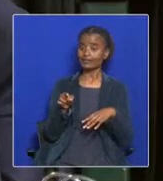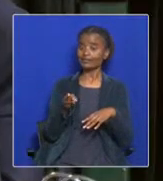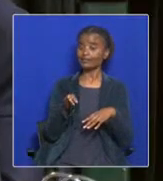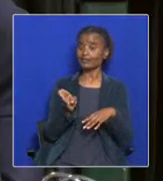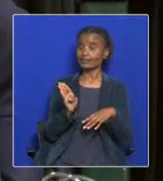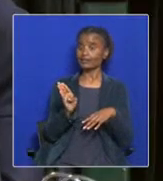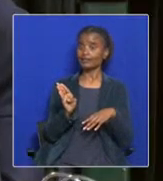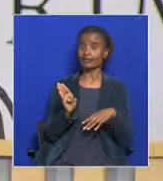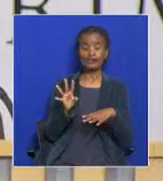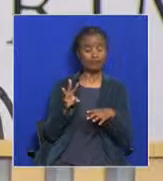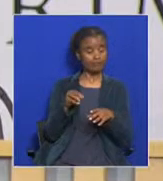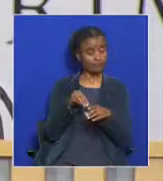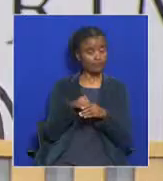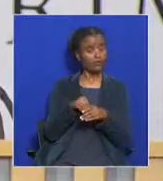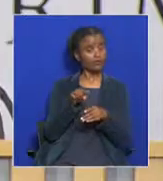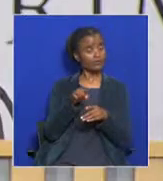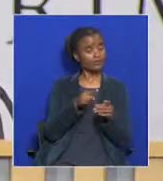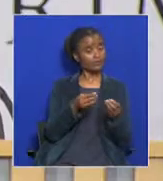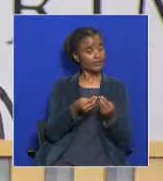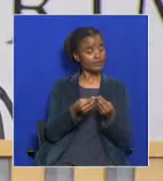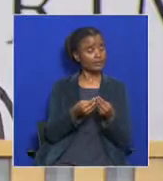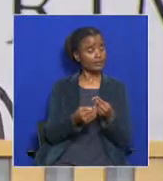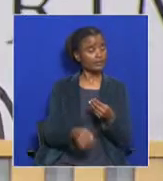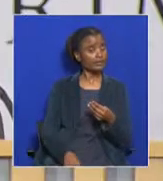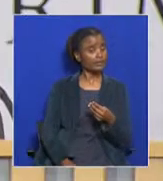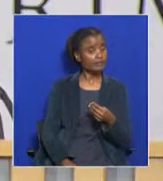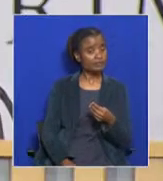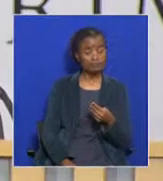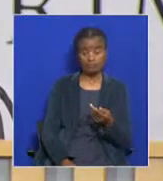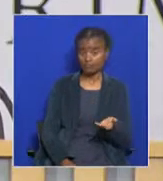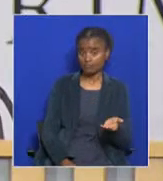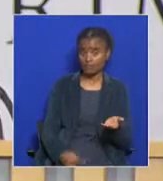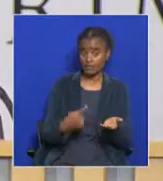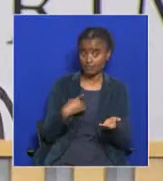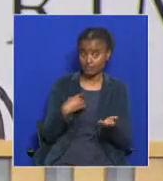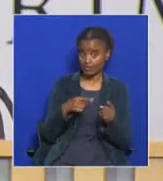this sort of thing. Or am I also profiling?